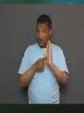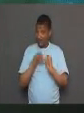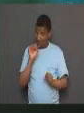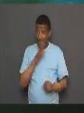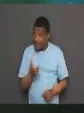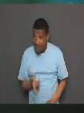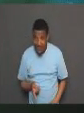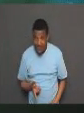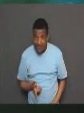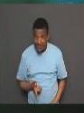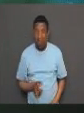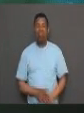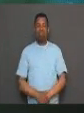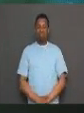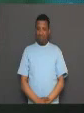not?